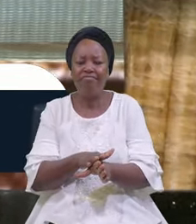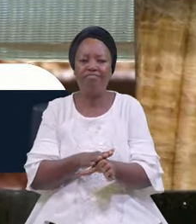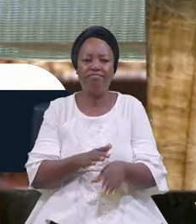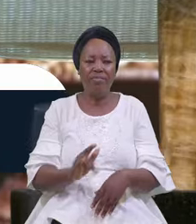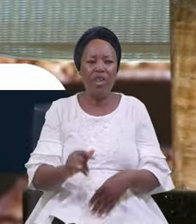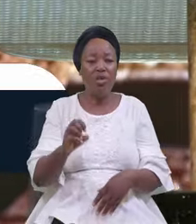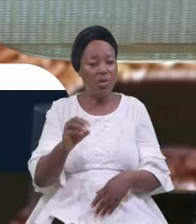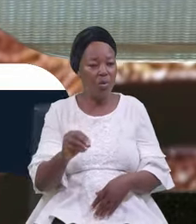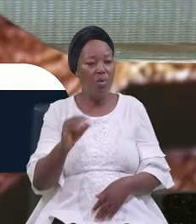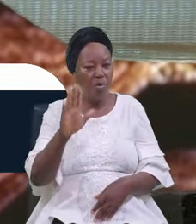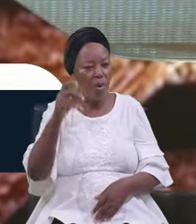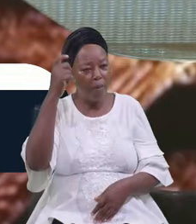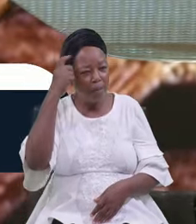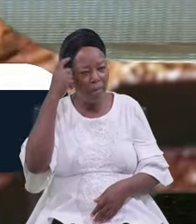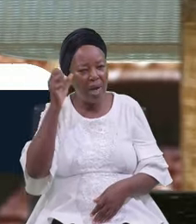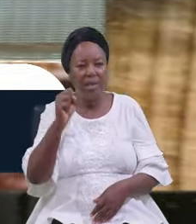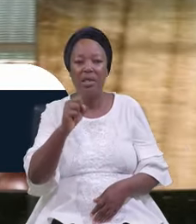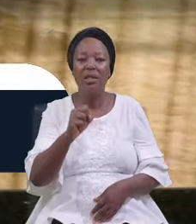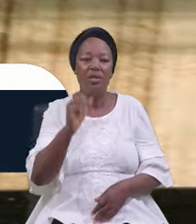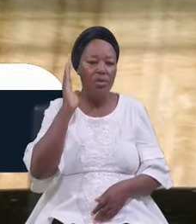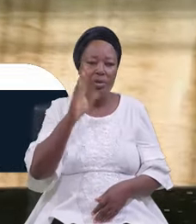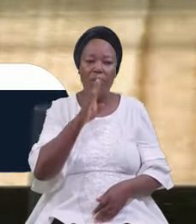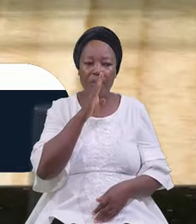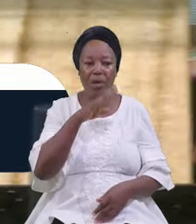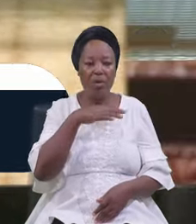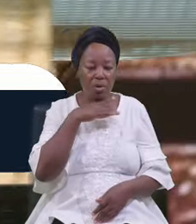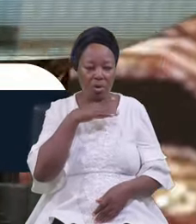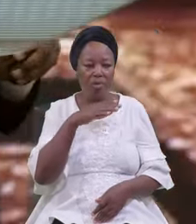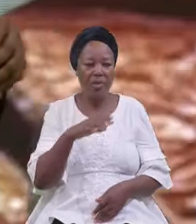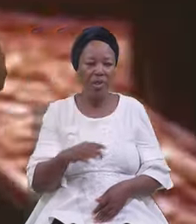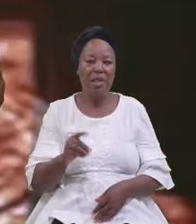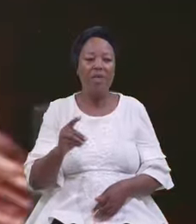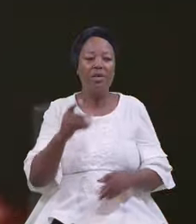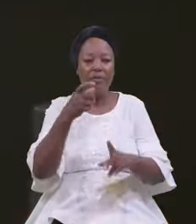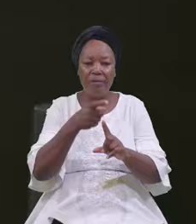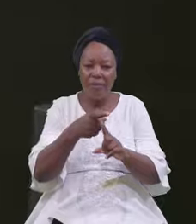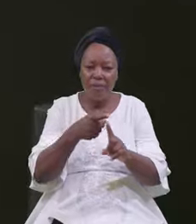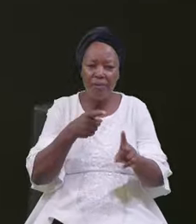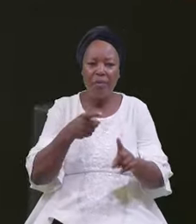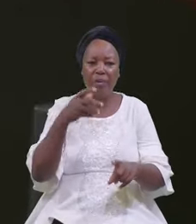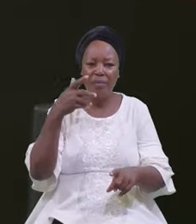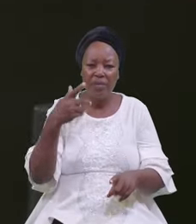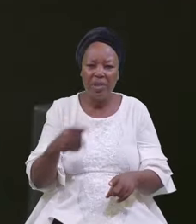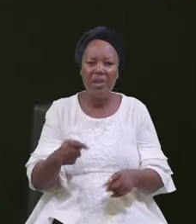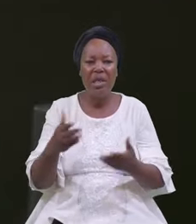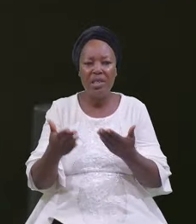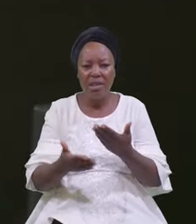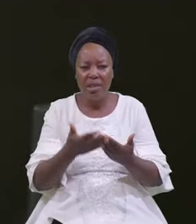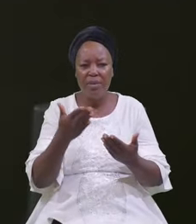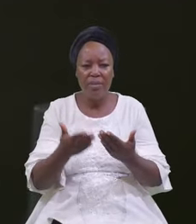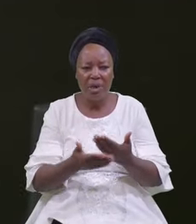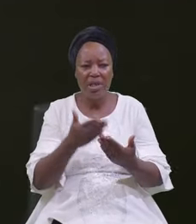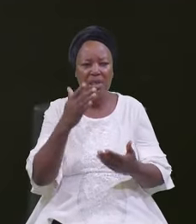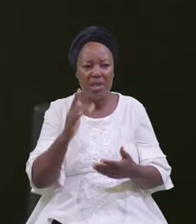be corrupted. So your minds should be corrupted from the